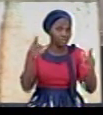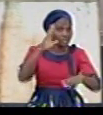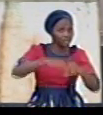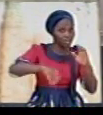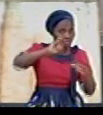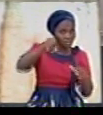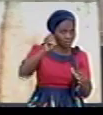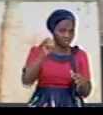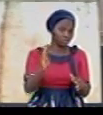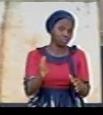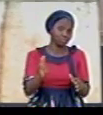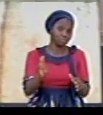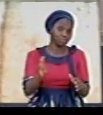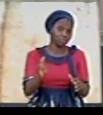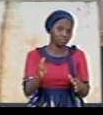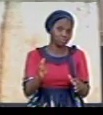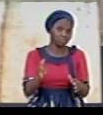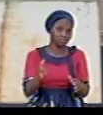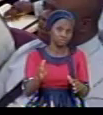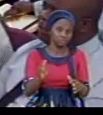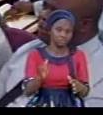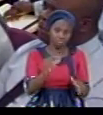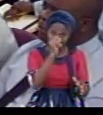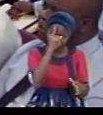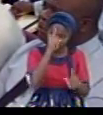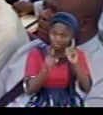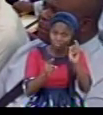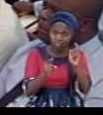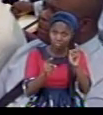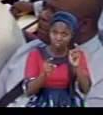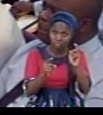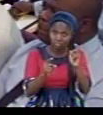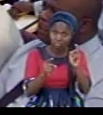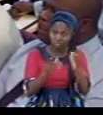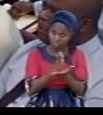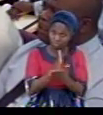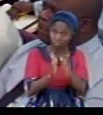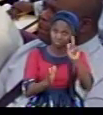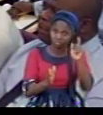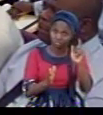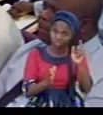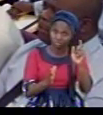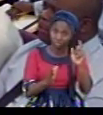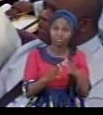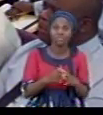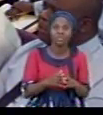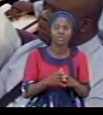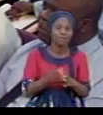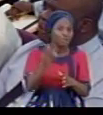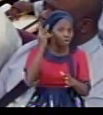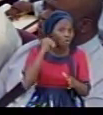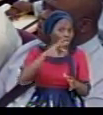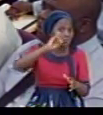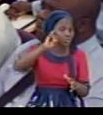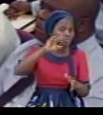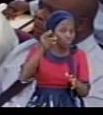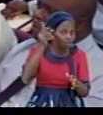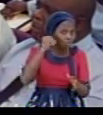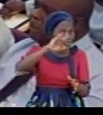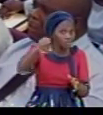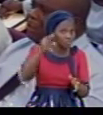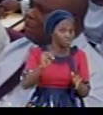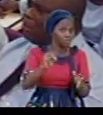Job. Are you following? Is that right? Was John the Baptist greater